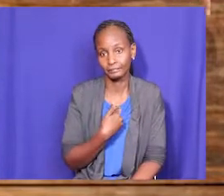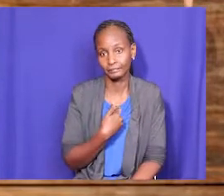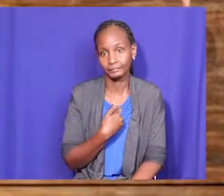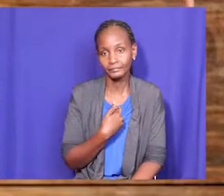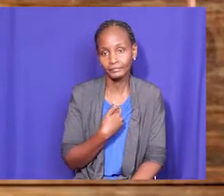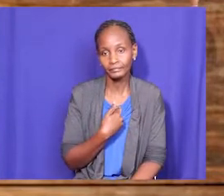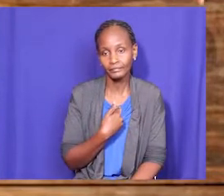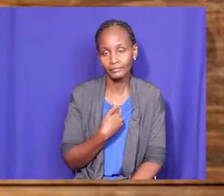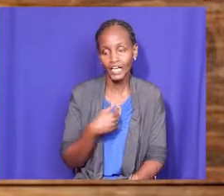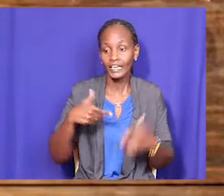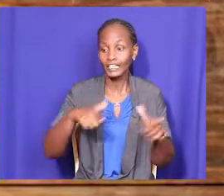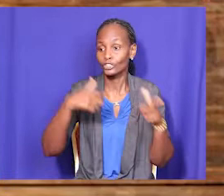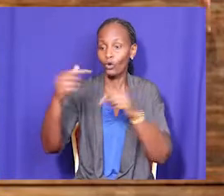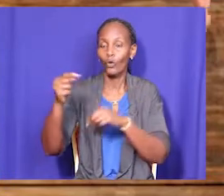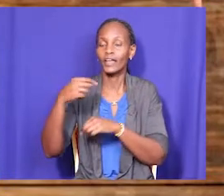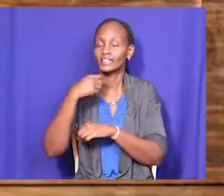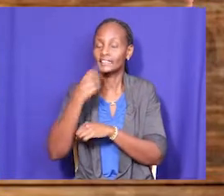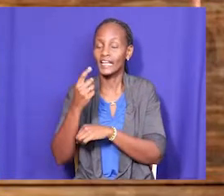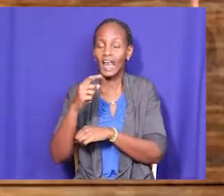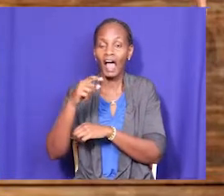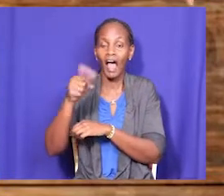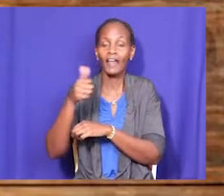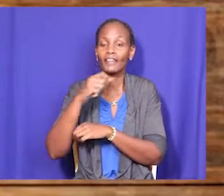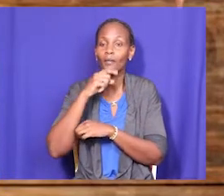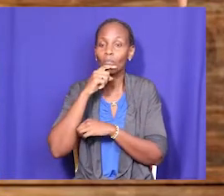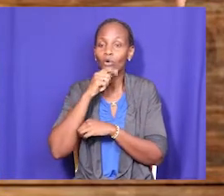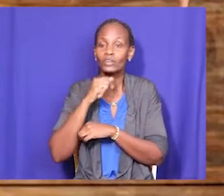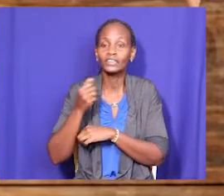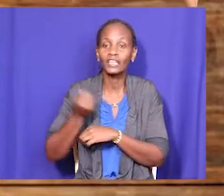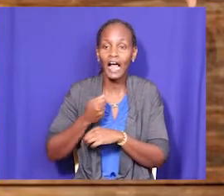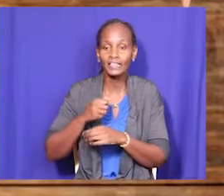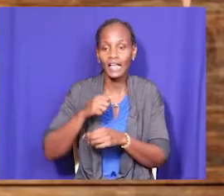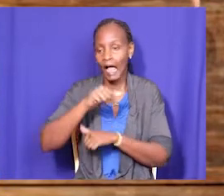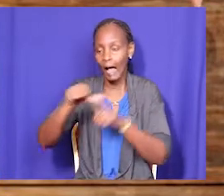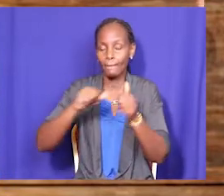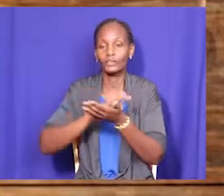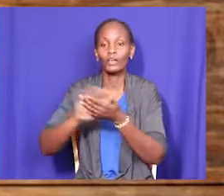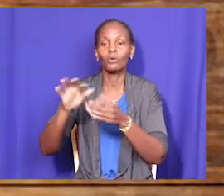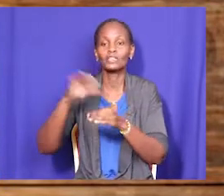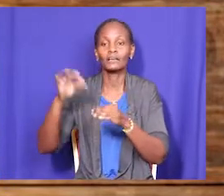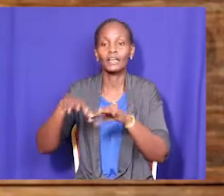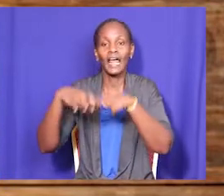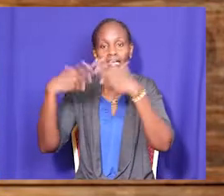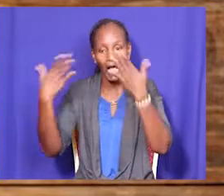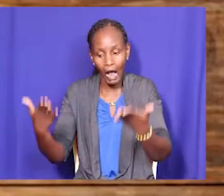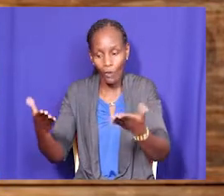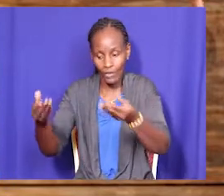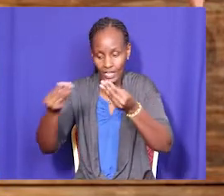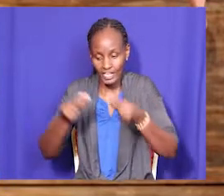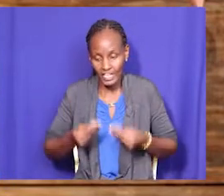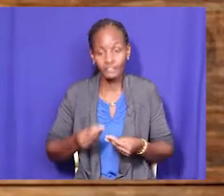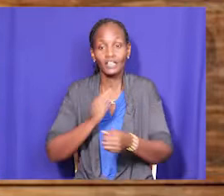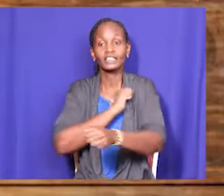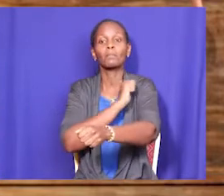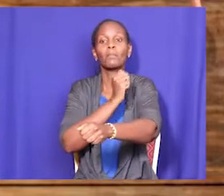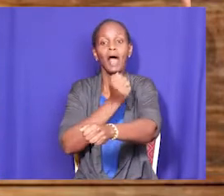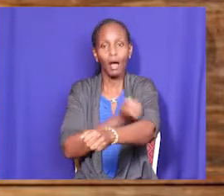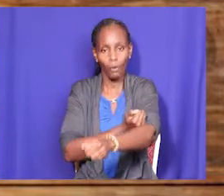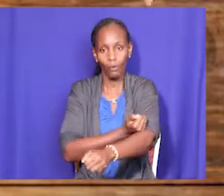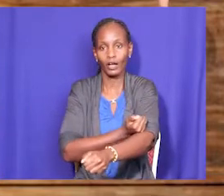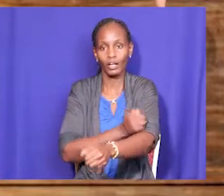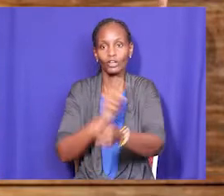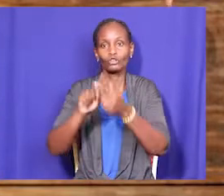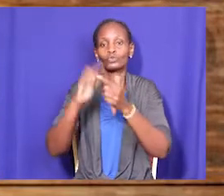go and tell all the other boys and girls about the Holy Spirit and how he gives us the power